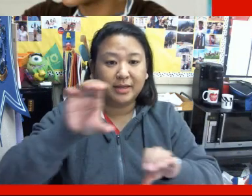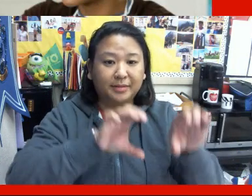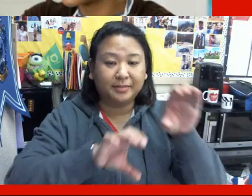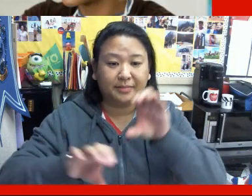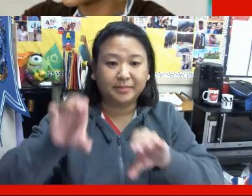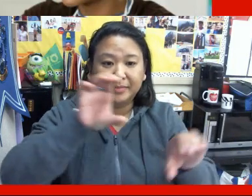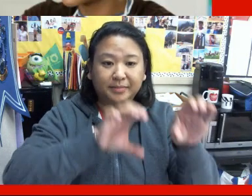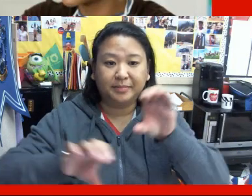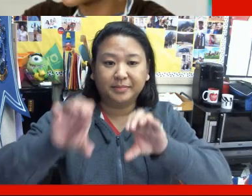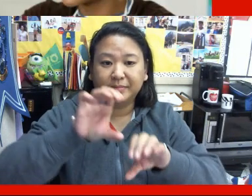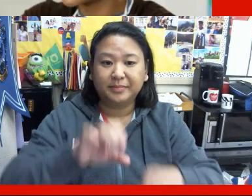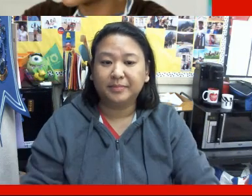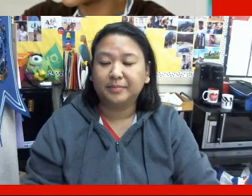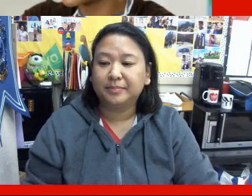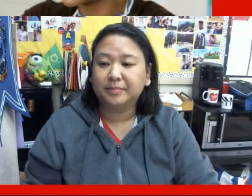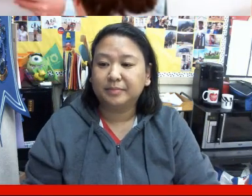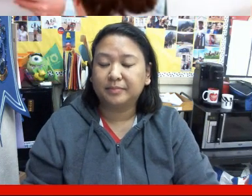chemistry.